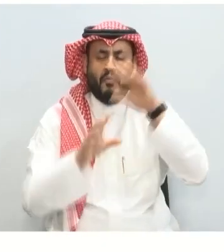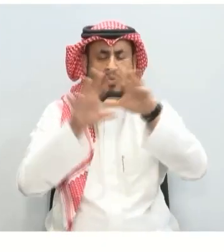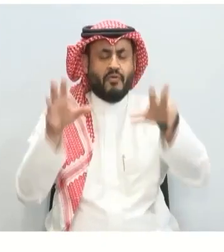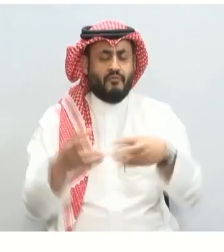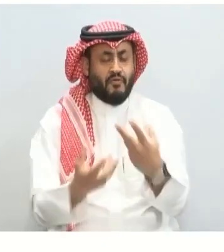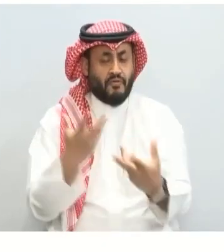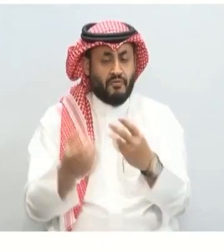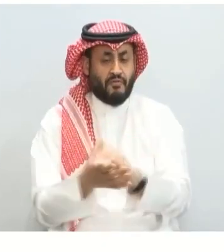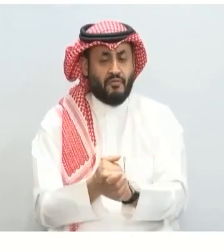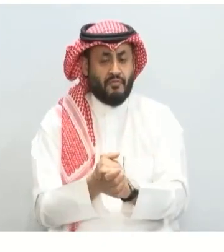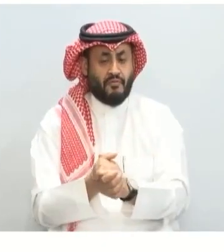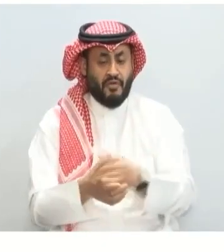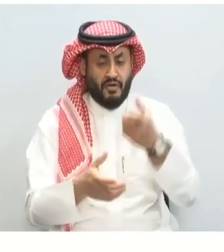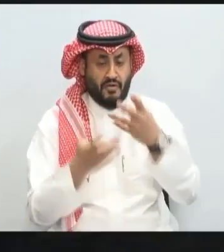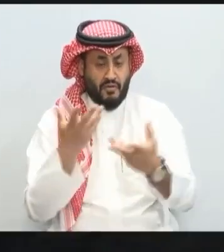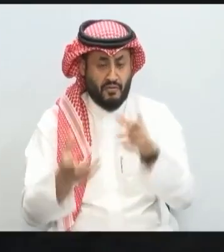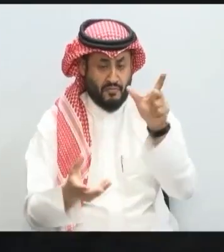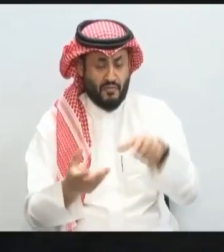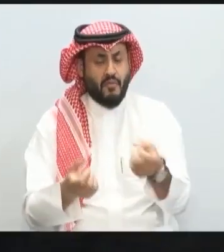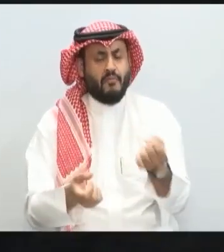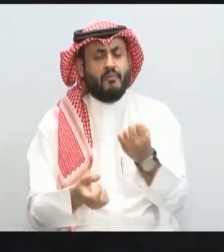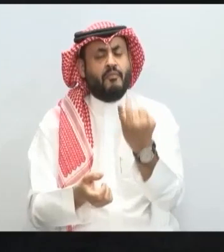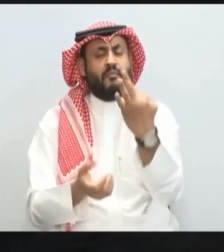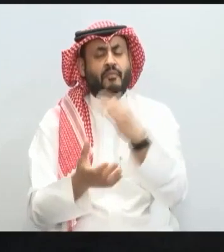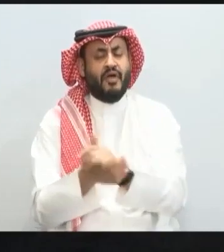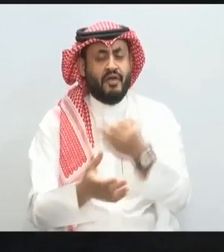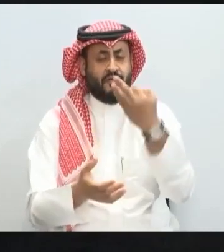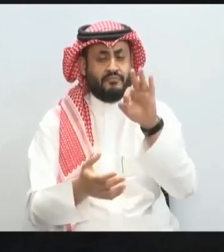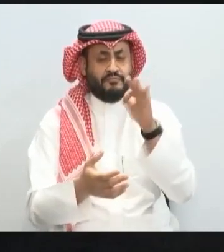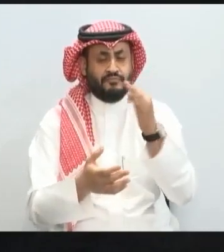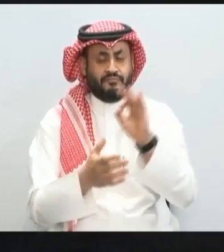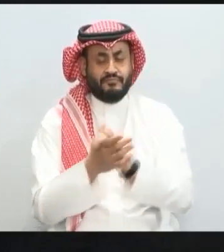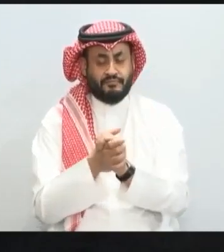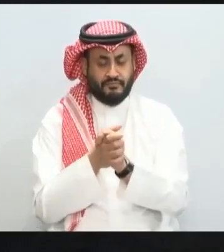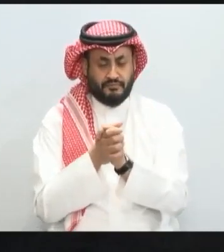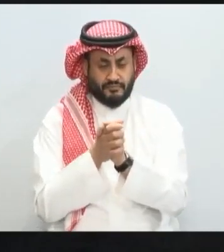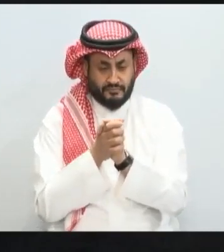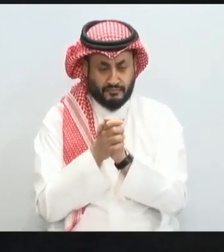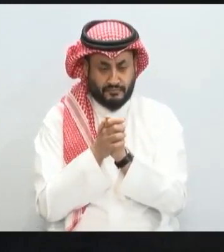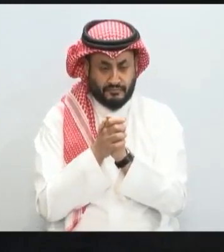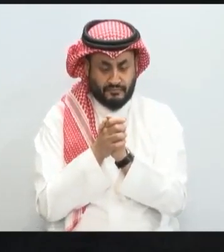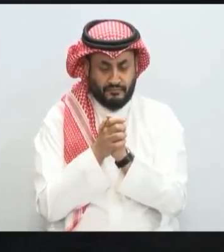great chefs. So that's why many French words are used in cookings or